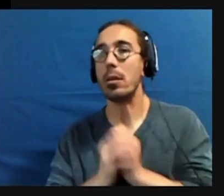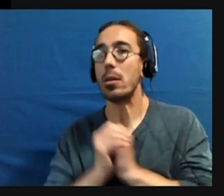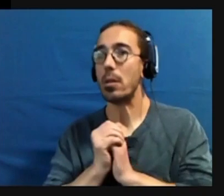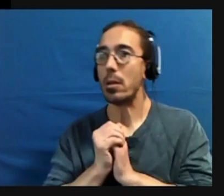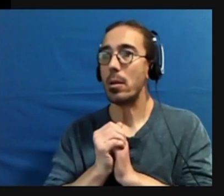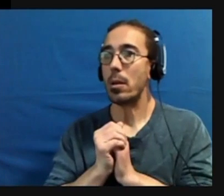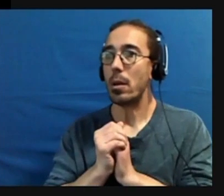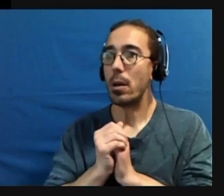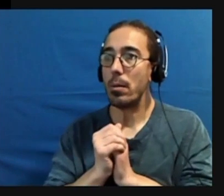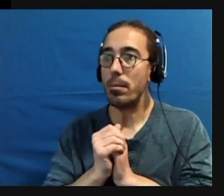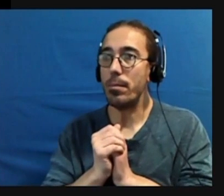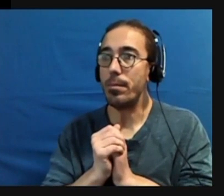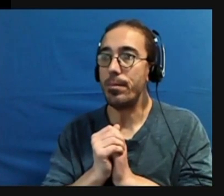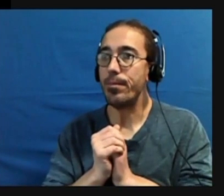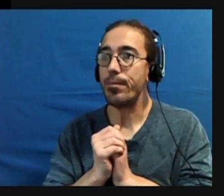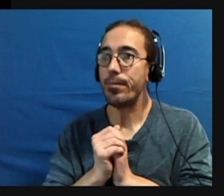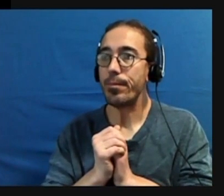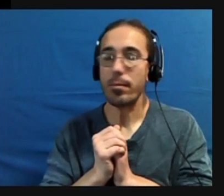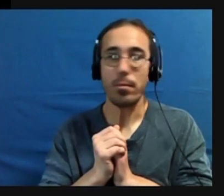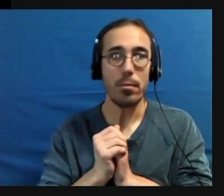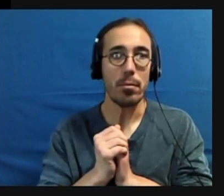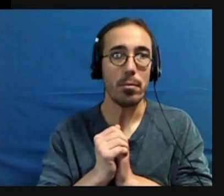All right.